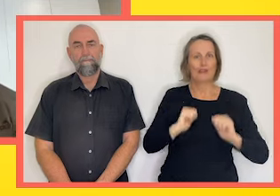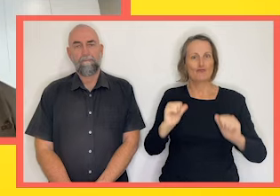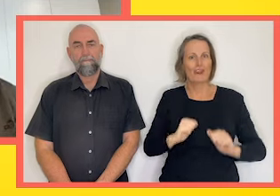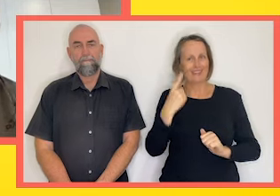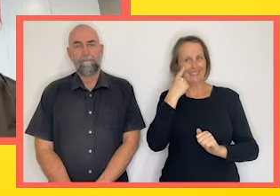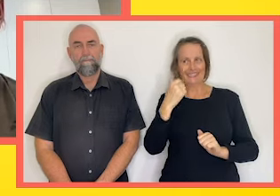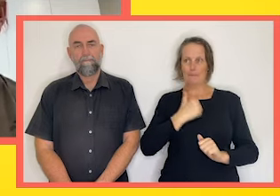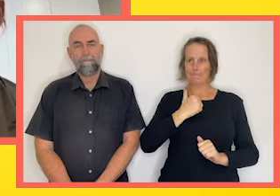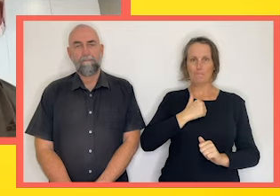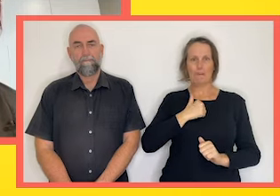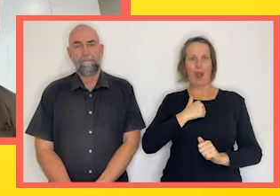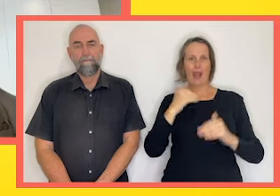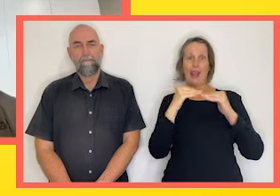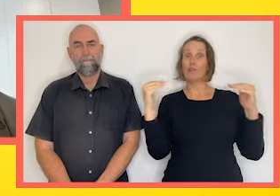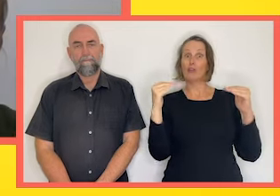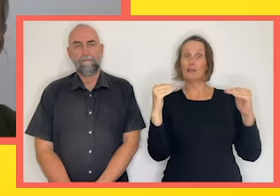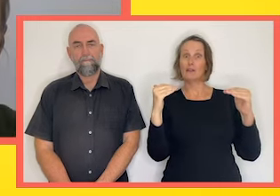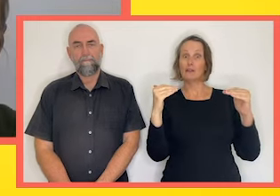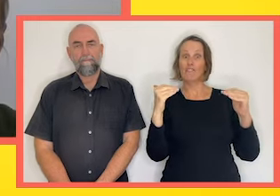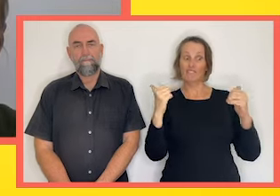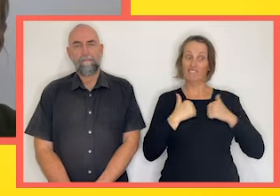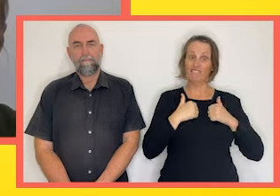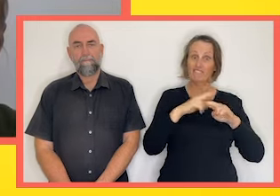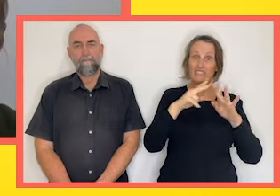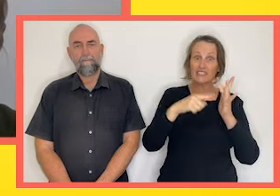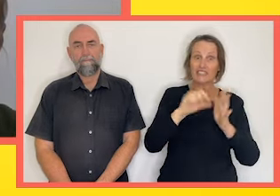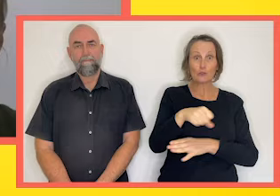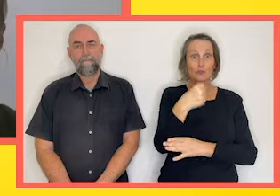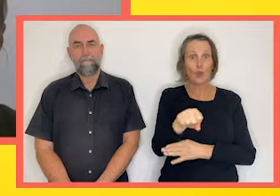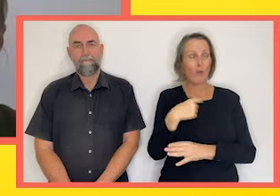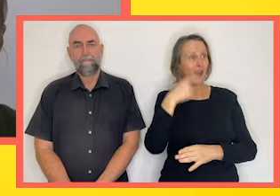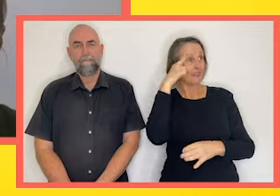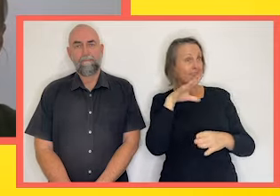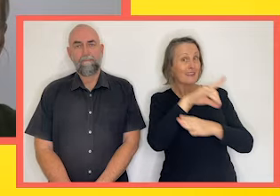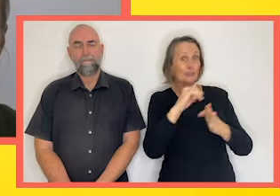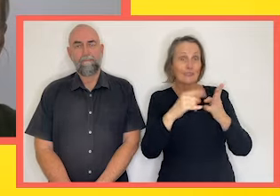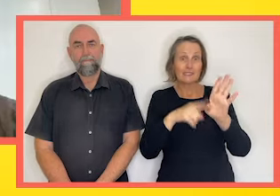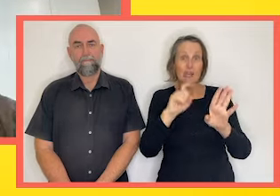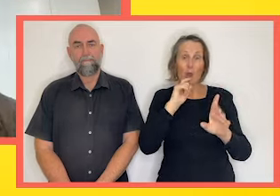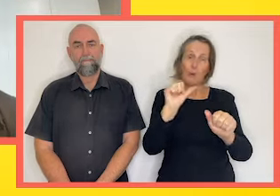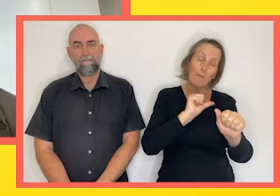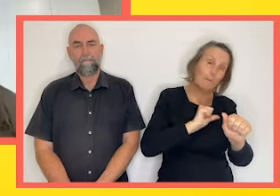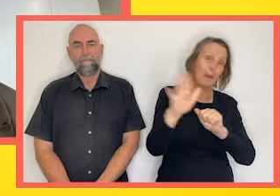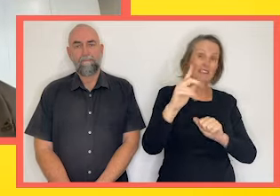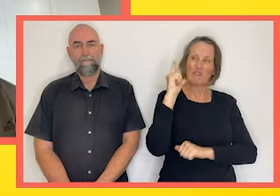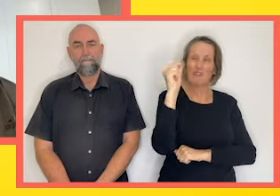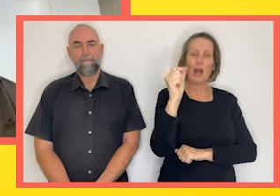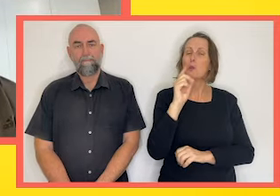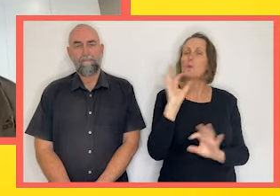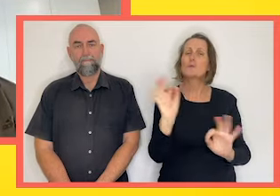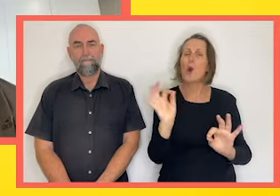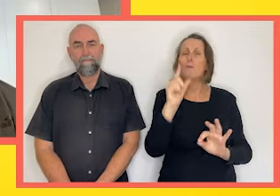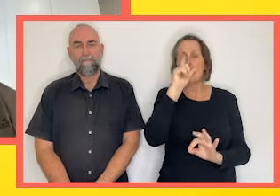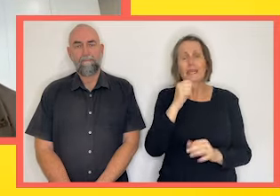well. Doing 60 kilometers. Yeah. I don't think I'm going to be swimming a PB next week, but I could swim at a good rate, the